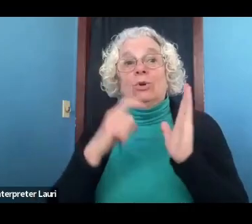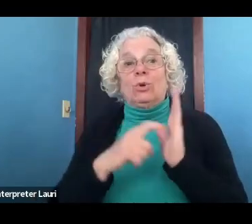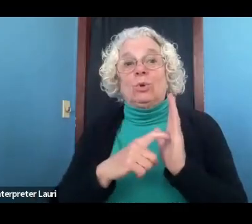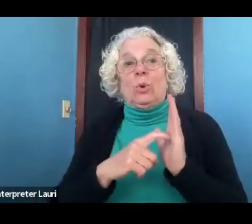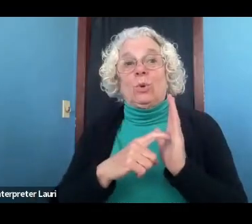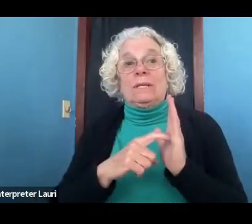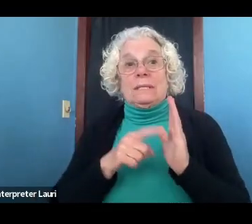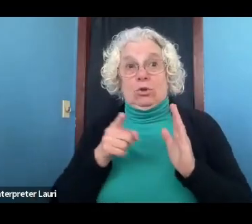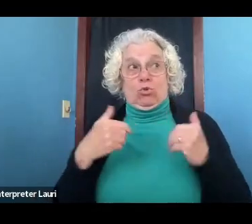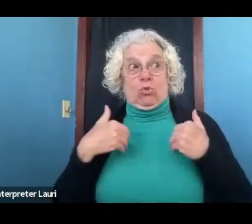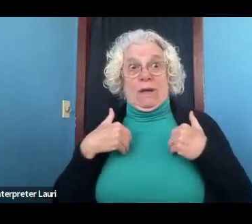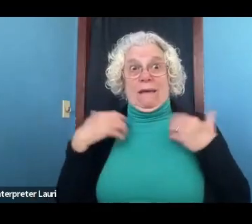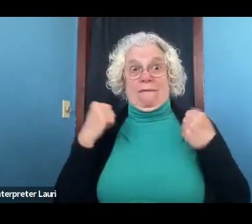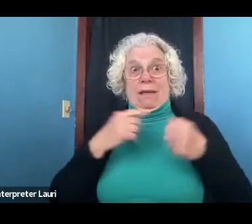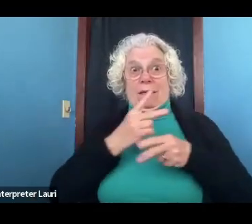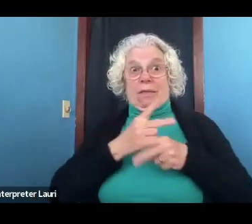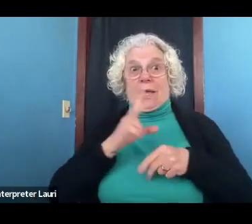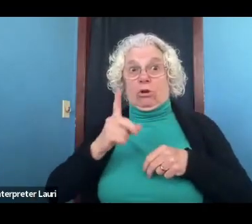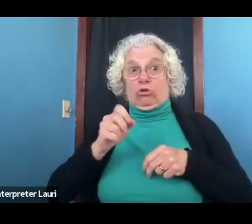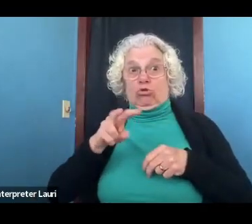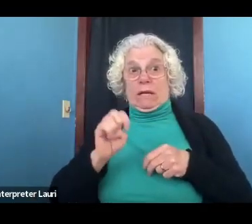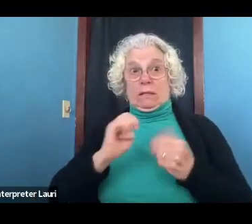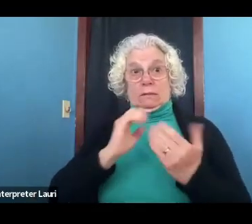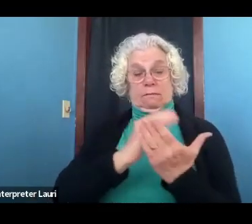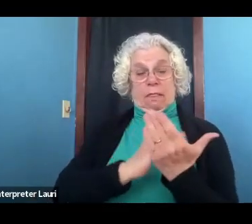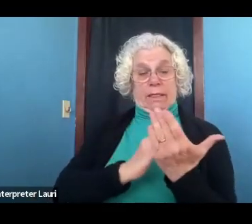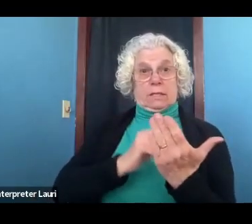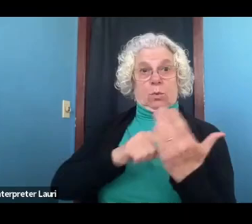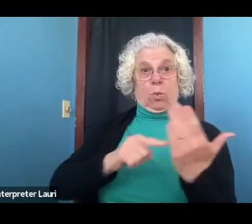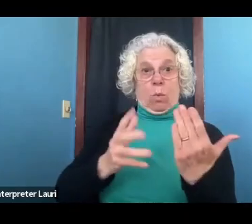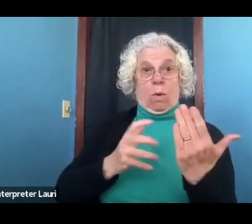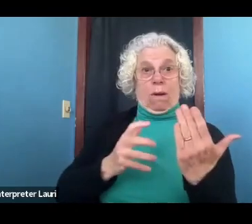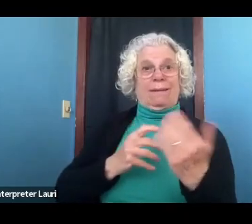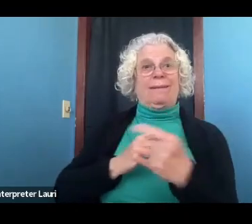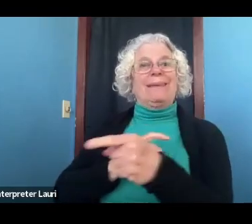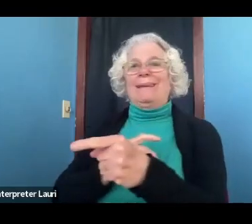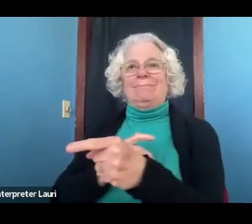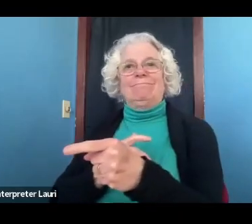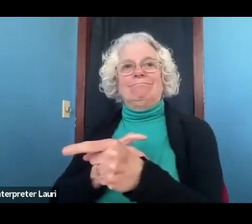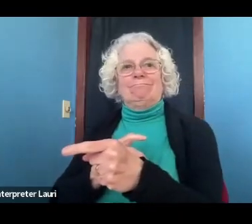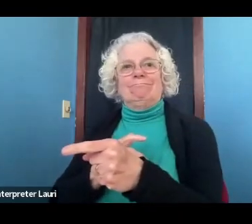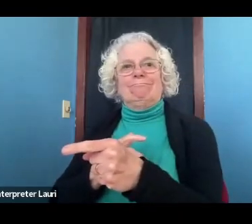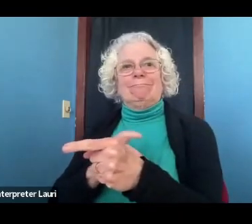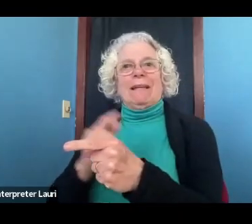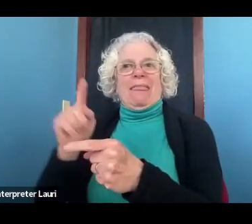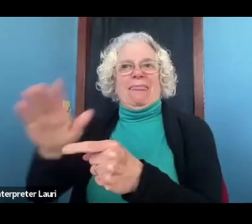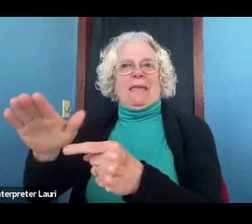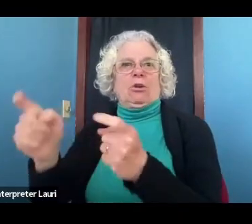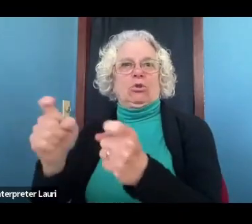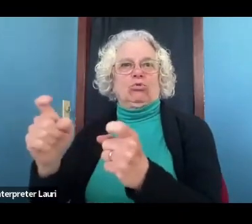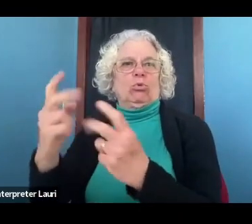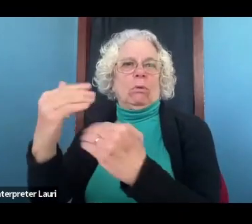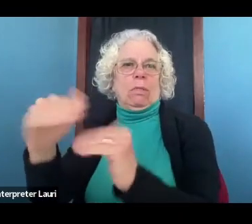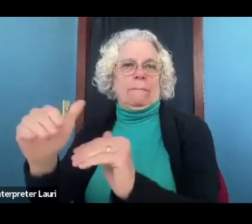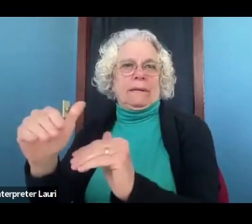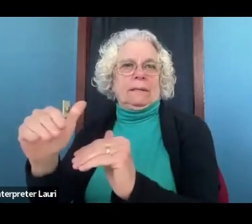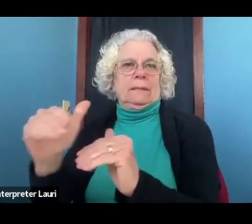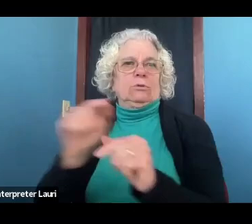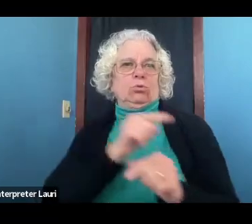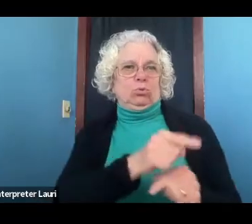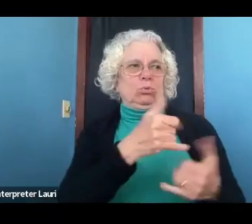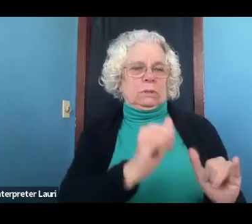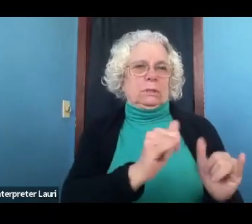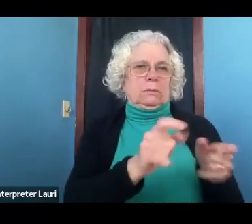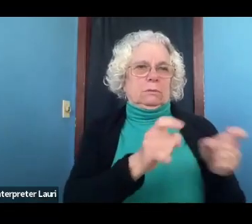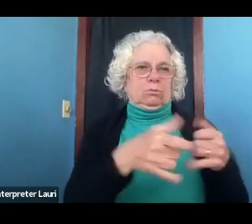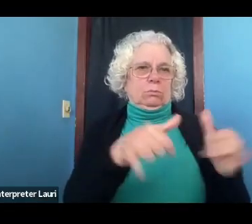healthcare directive can limit the bad effects of a guardianship. So let's go to the next slide and see what we can